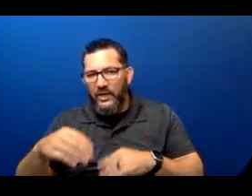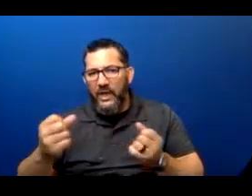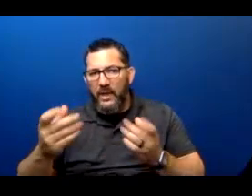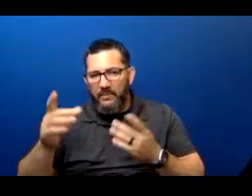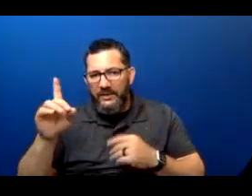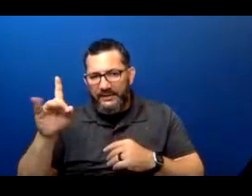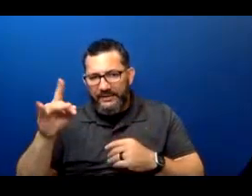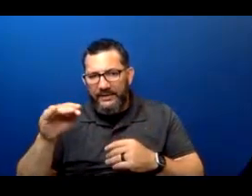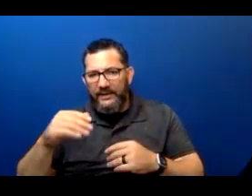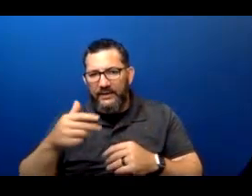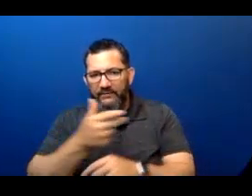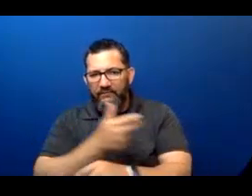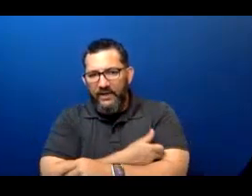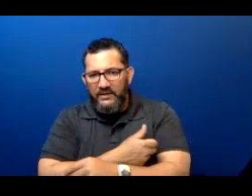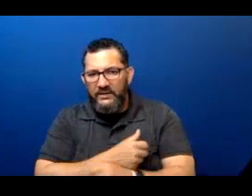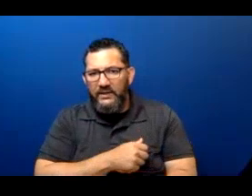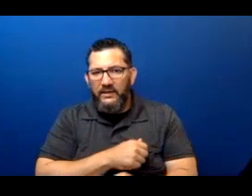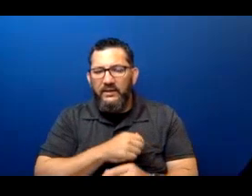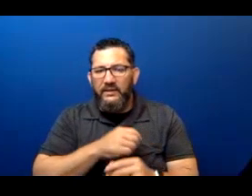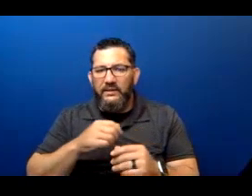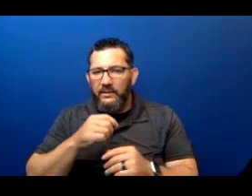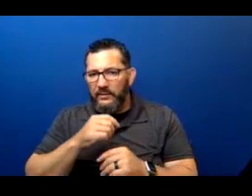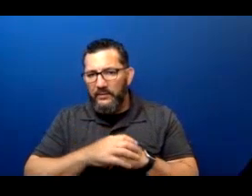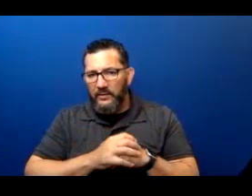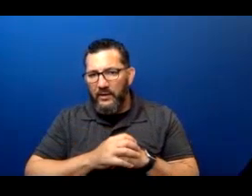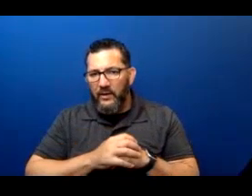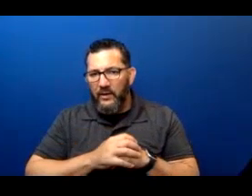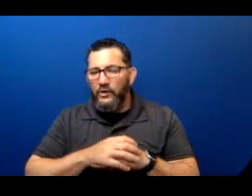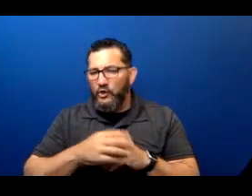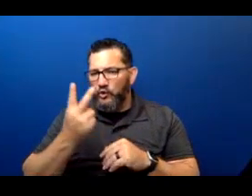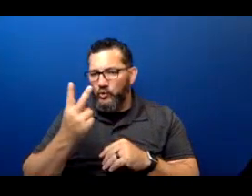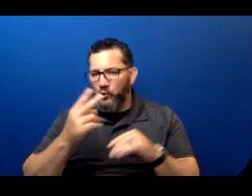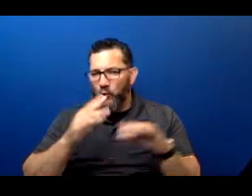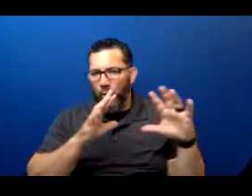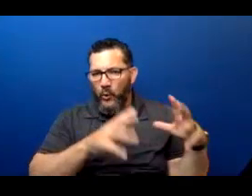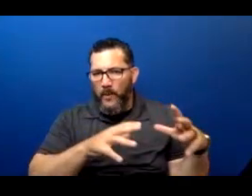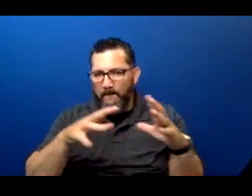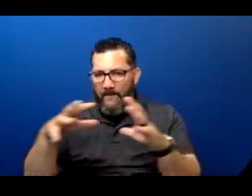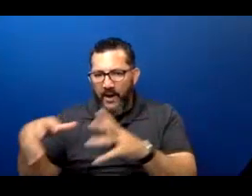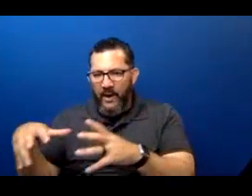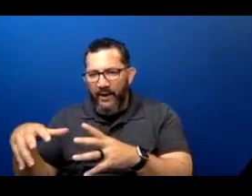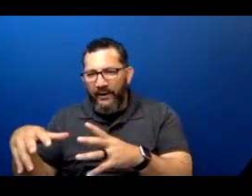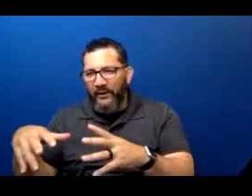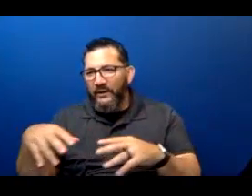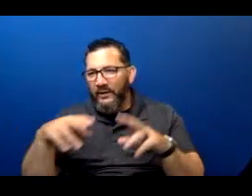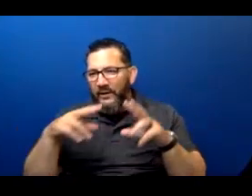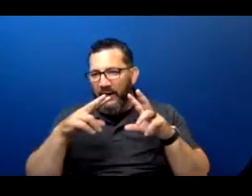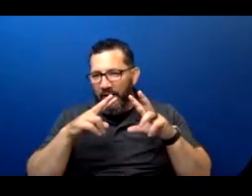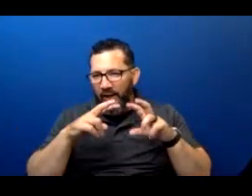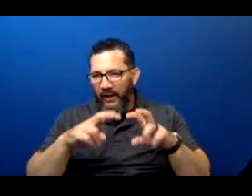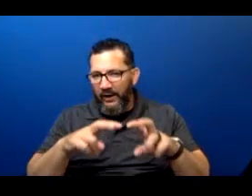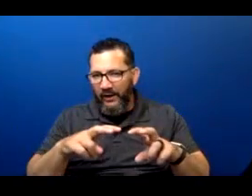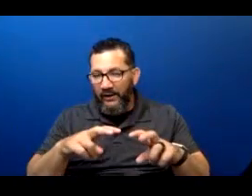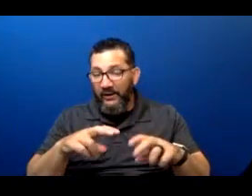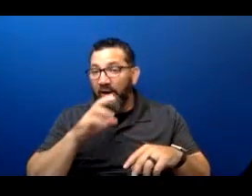those got vaccinated. And I actually have 2 separate groups. So I did a analysis on the 50